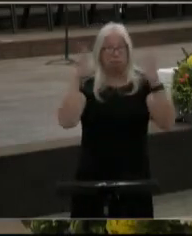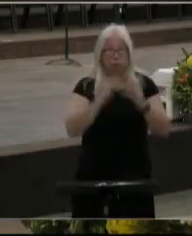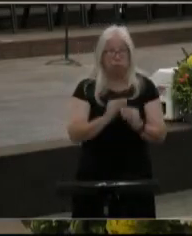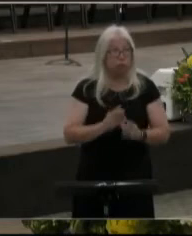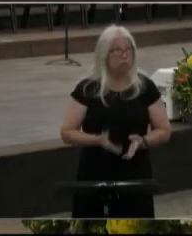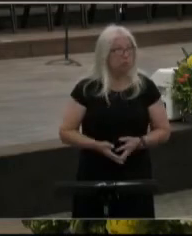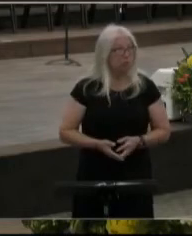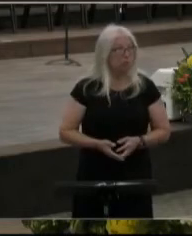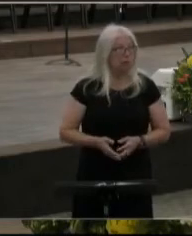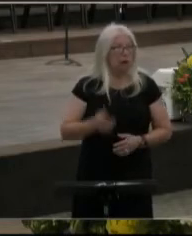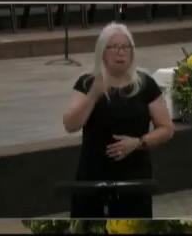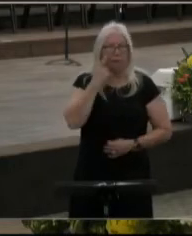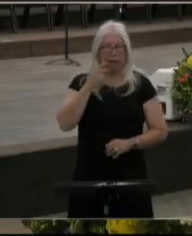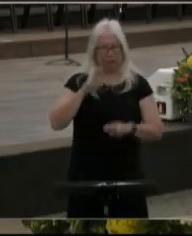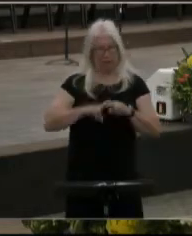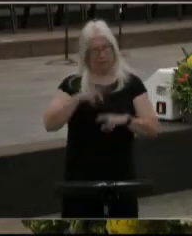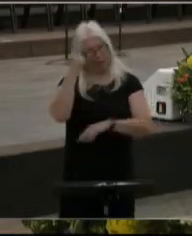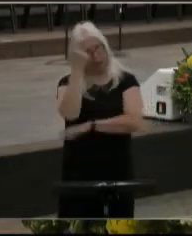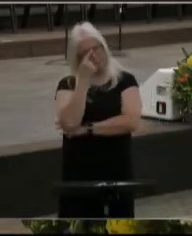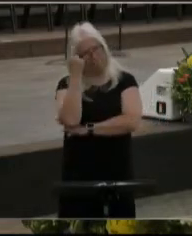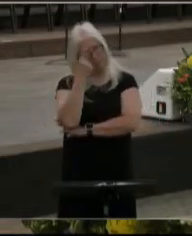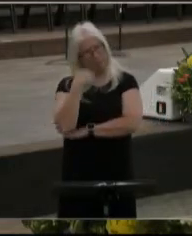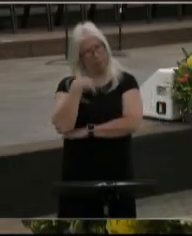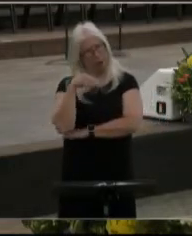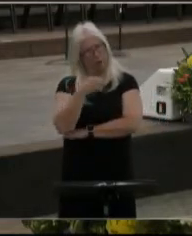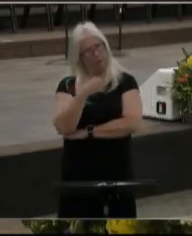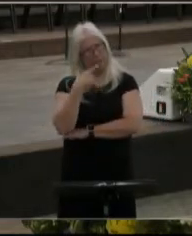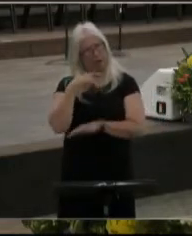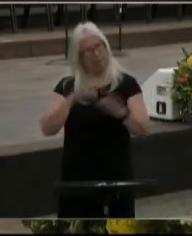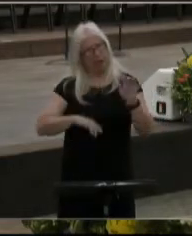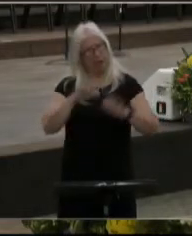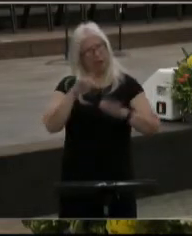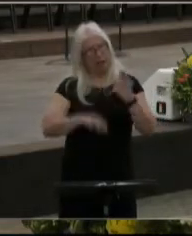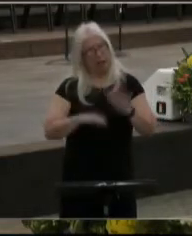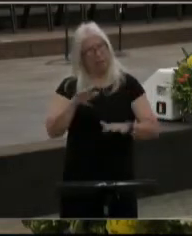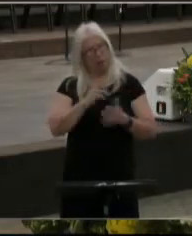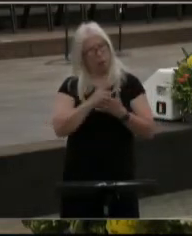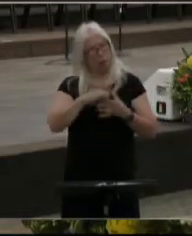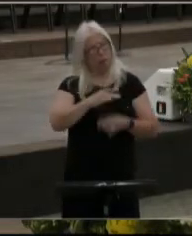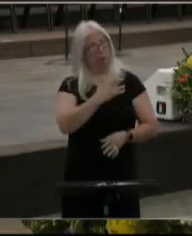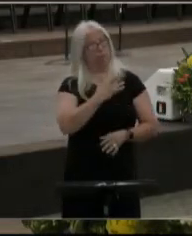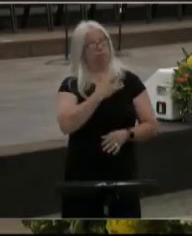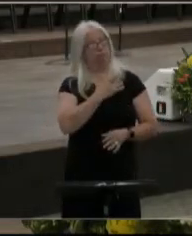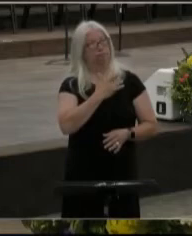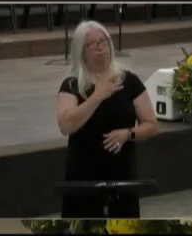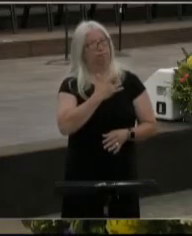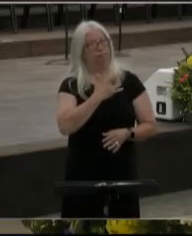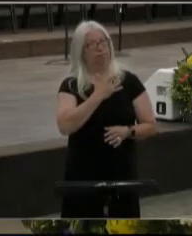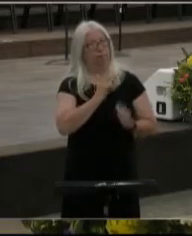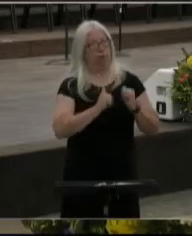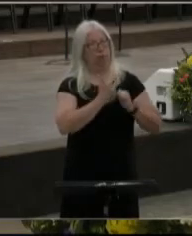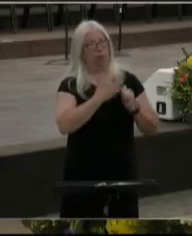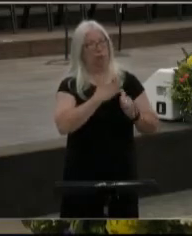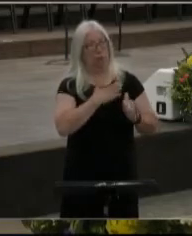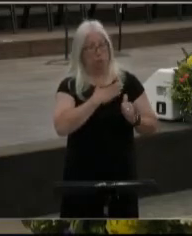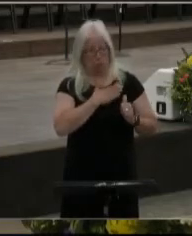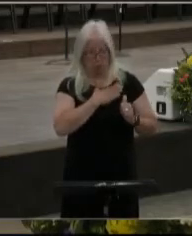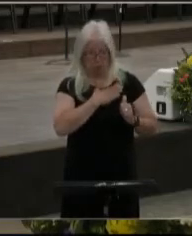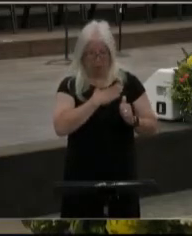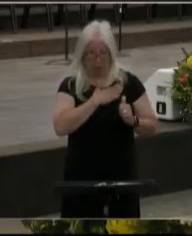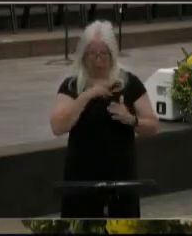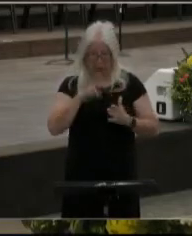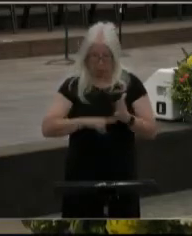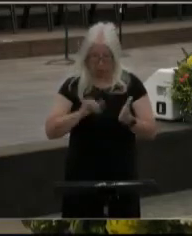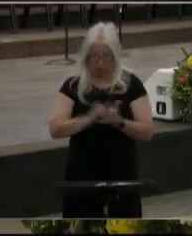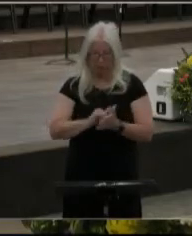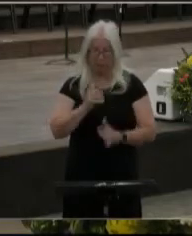it? Because I'm sitting there in my office, and I'm typing up, and man, the Holy Spirit's just really challenging my soul. And then I read